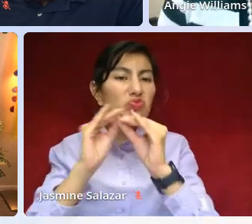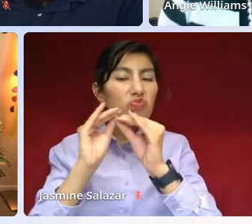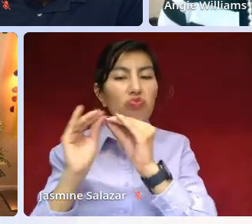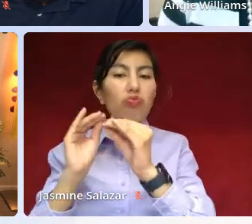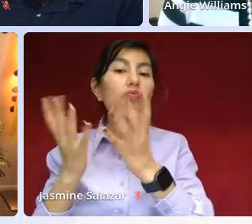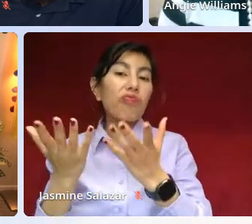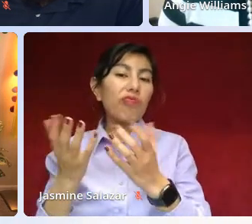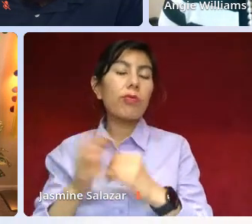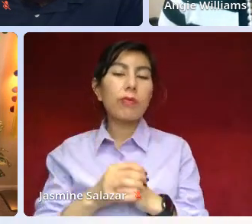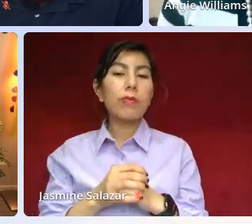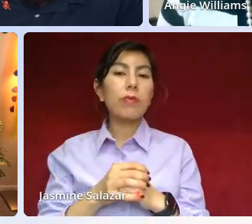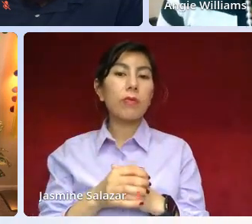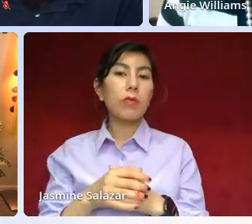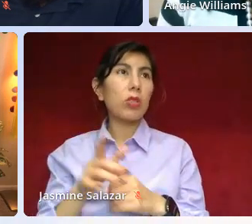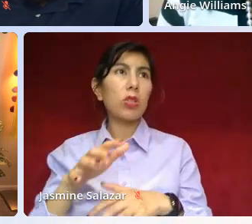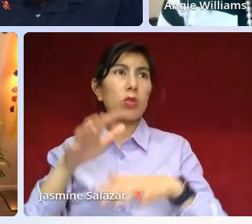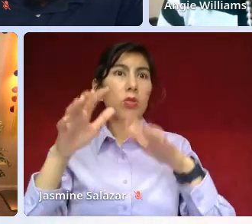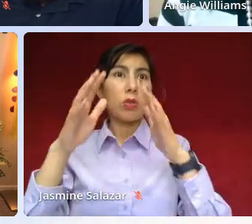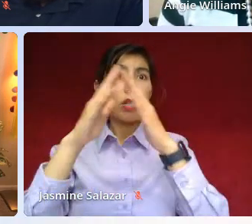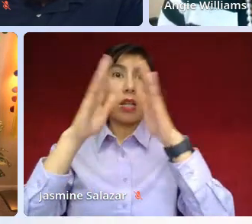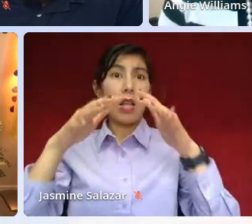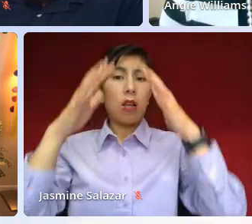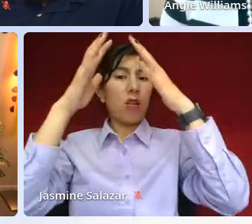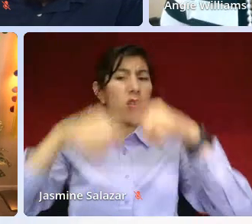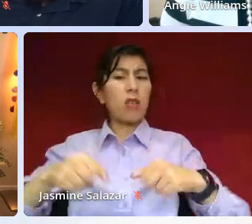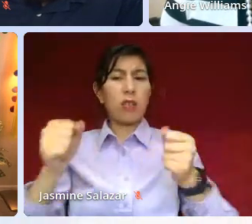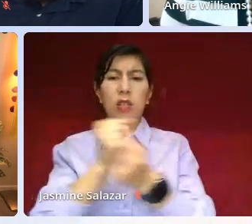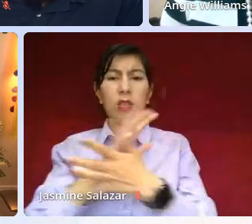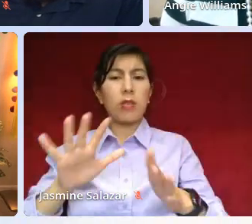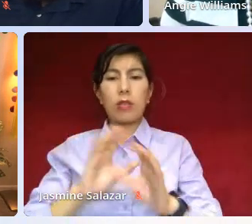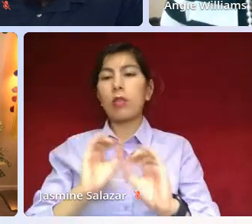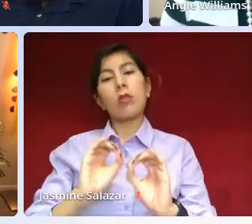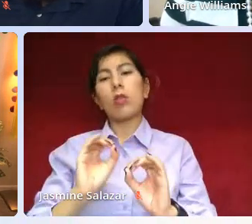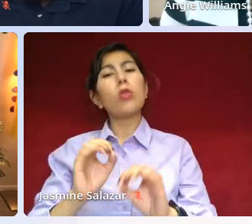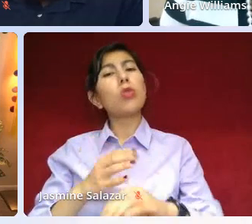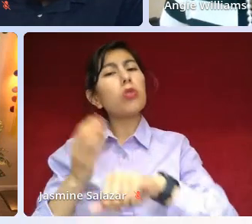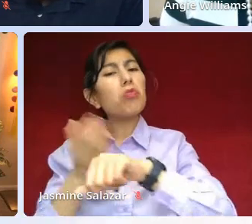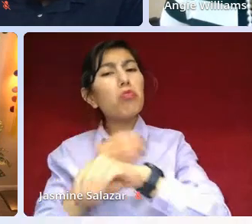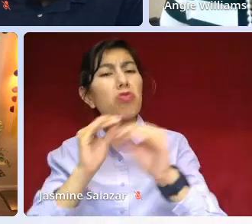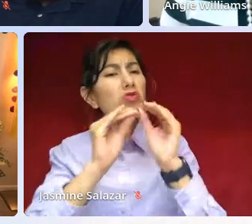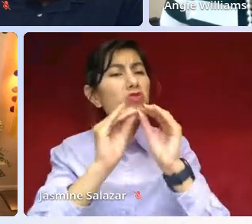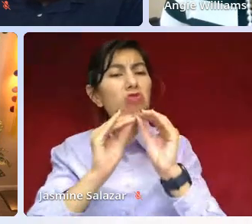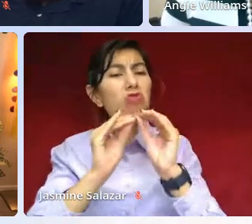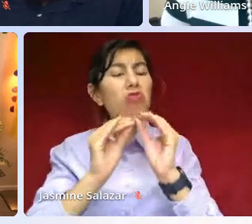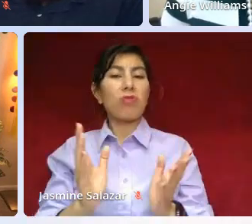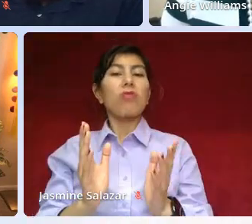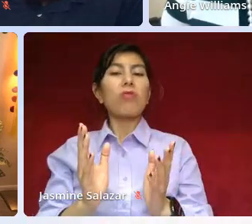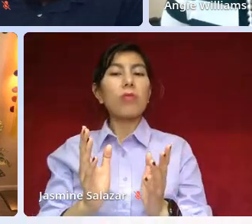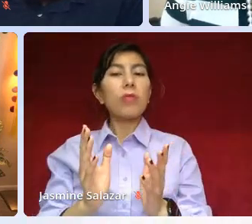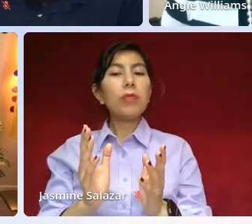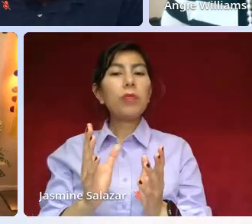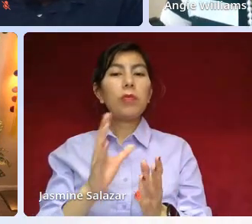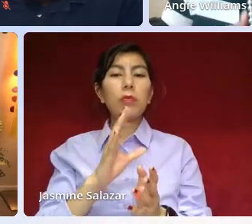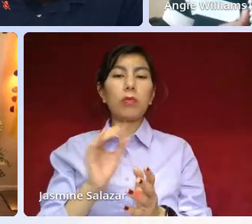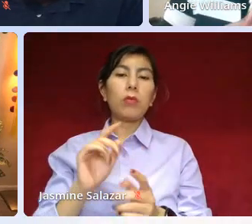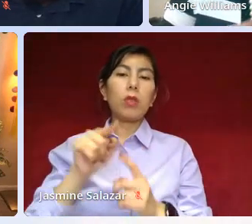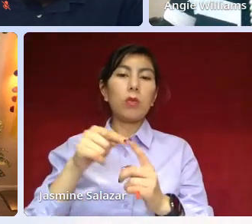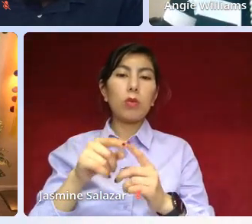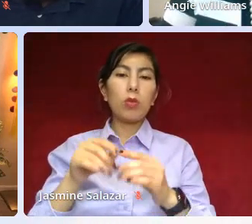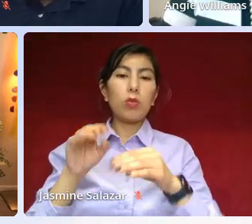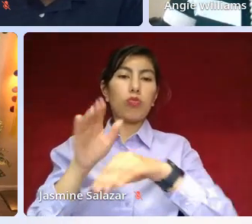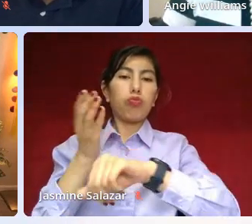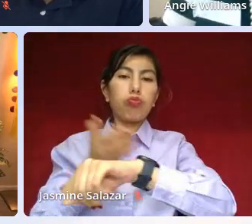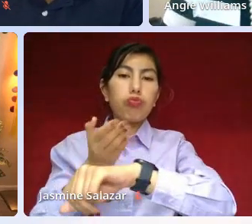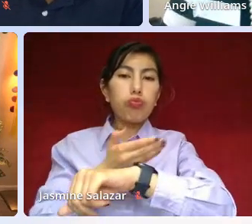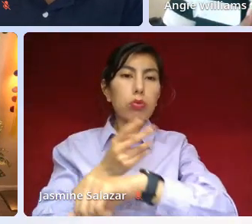You don't tear down the whole house. You just do the renovations. And once you do the renovations and you see